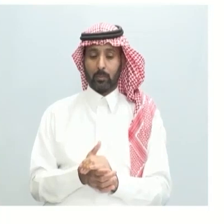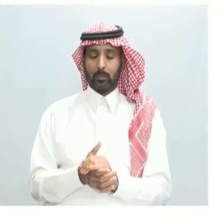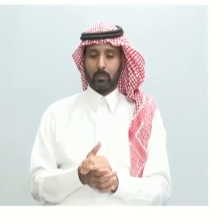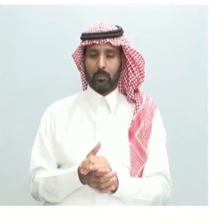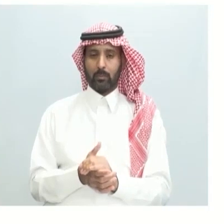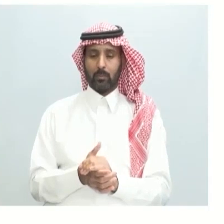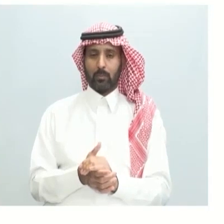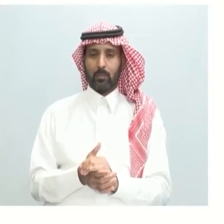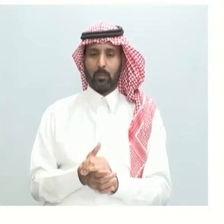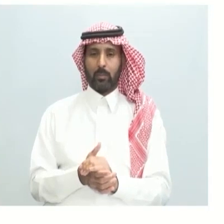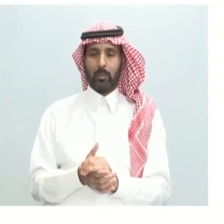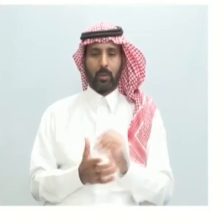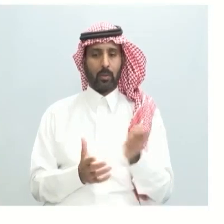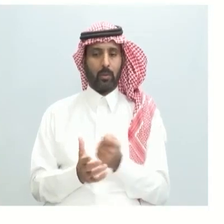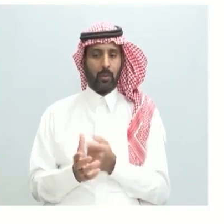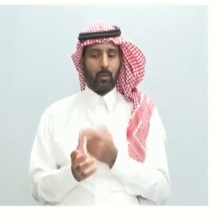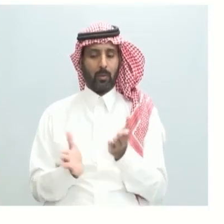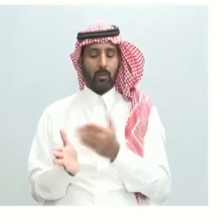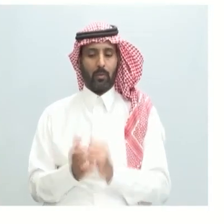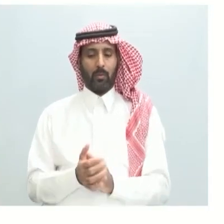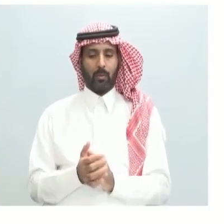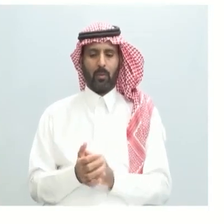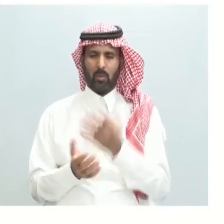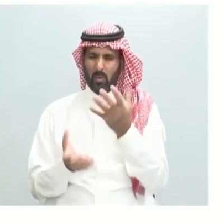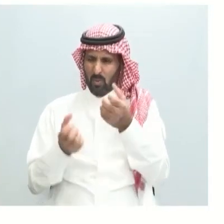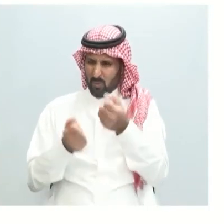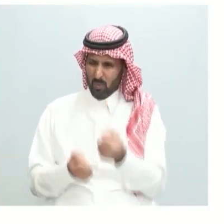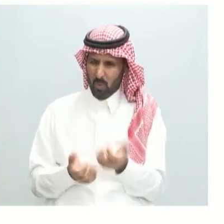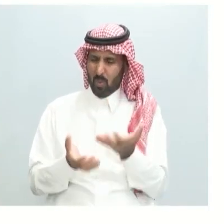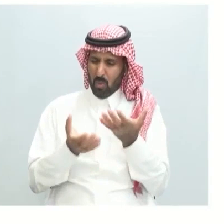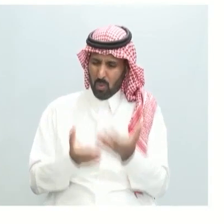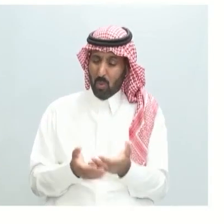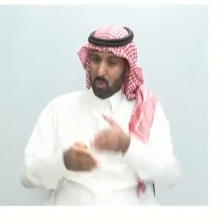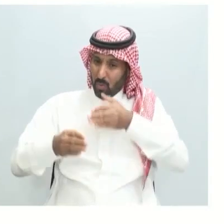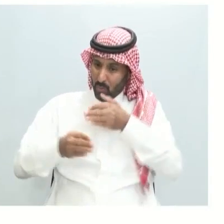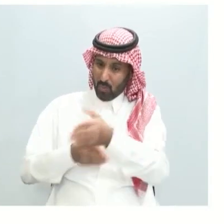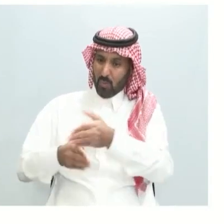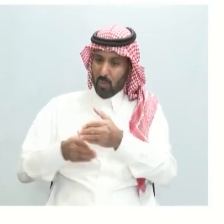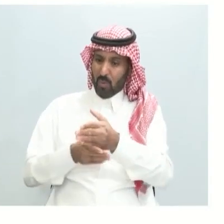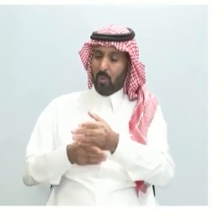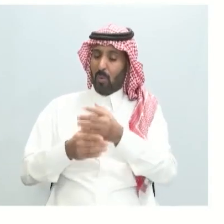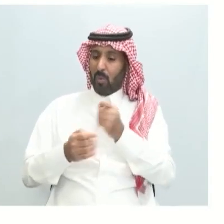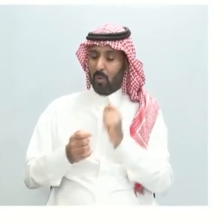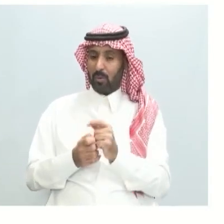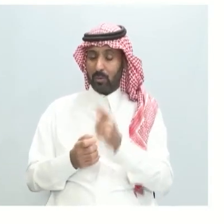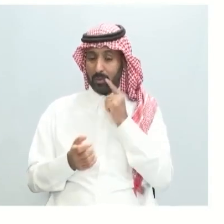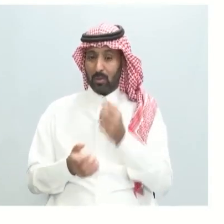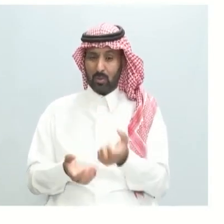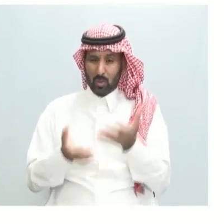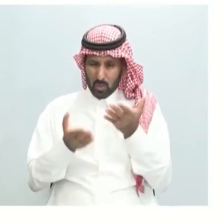So let's see what I've written here. For example, heavy, wooden, and ornate.